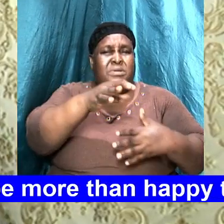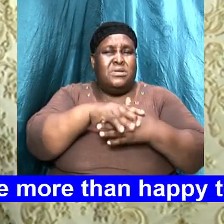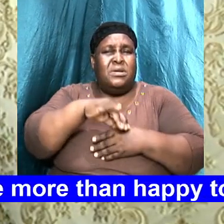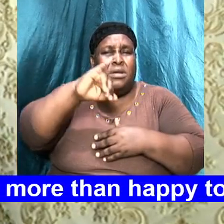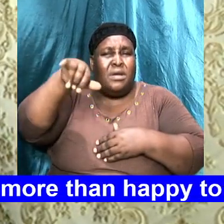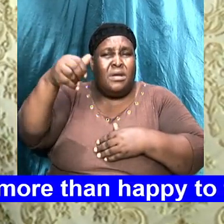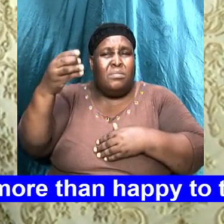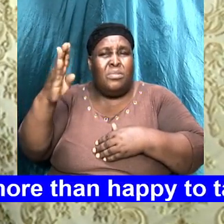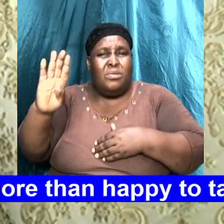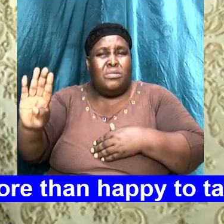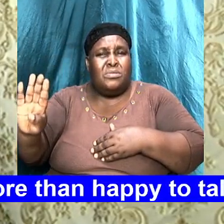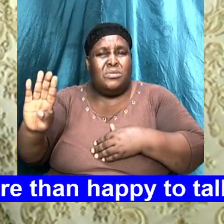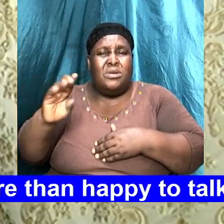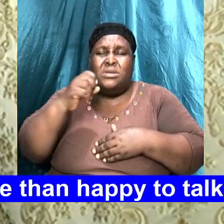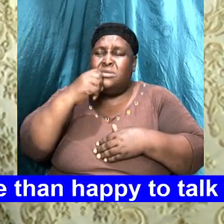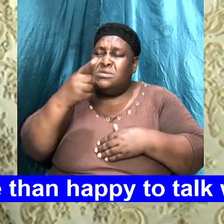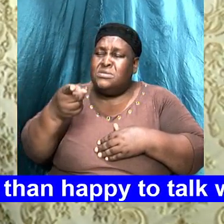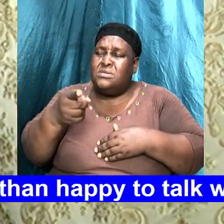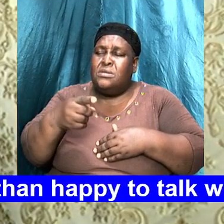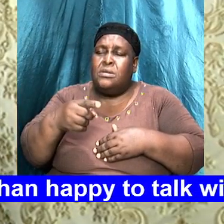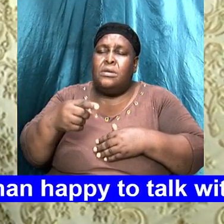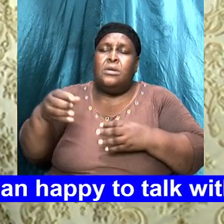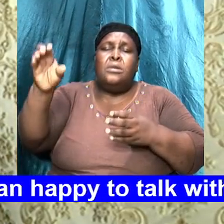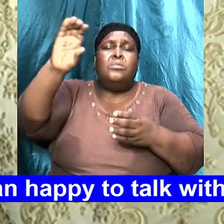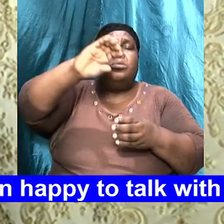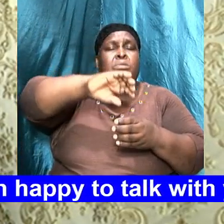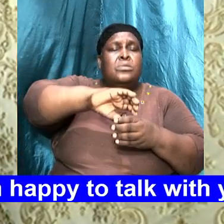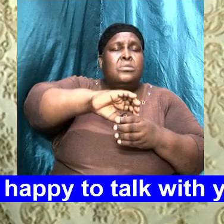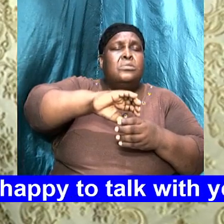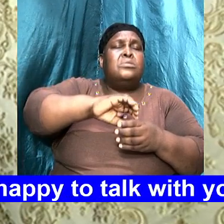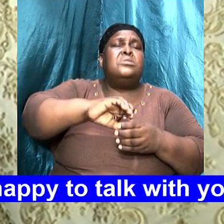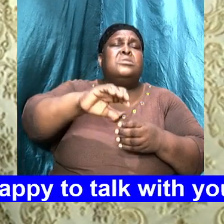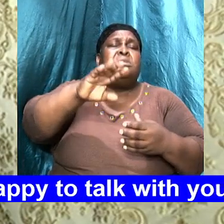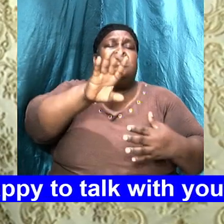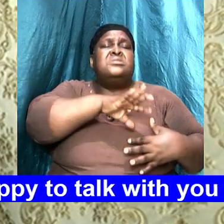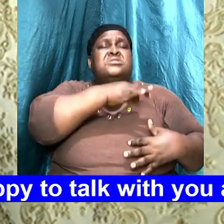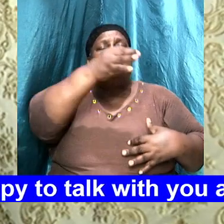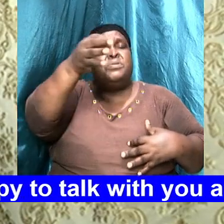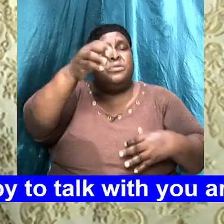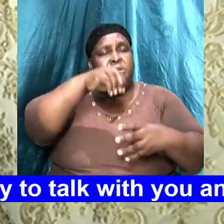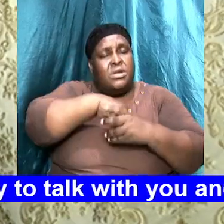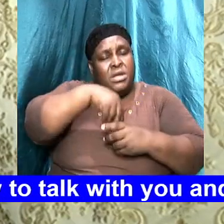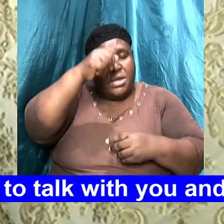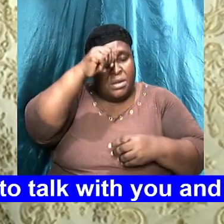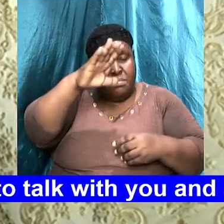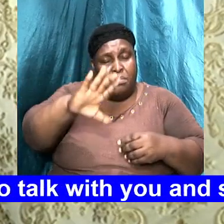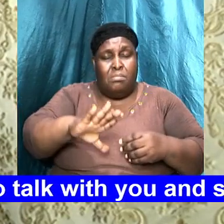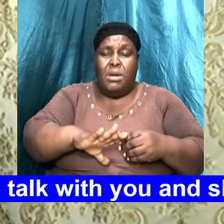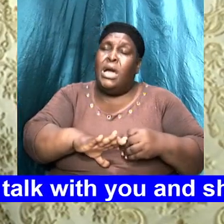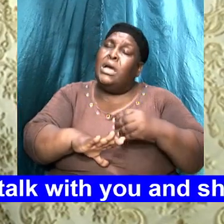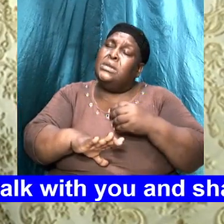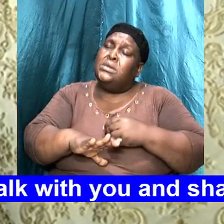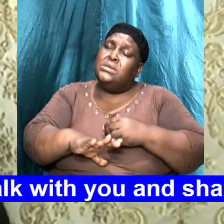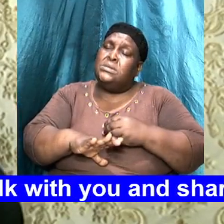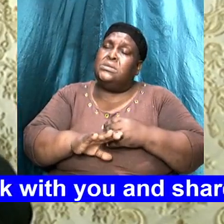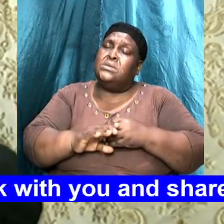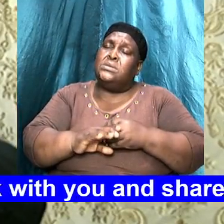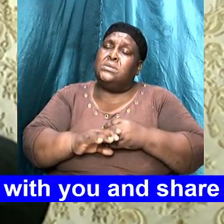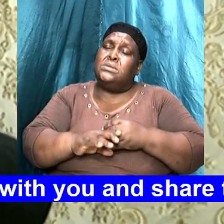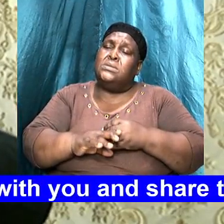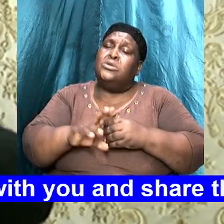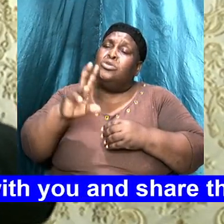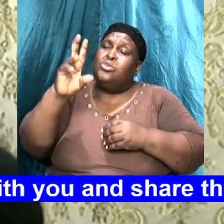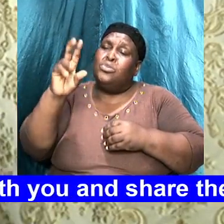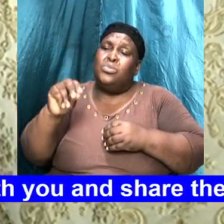he's going to pour the Spirit he's going to put the Spirit amen baptize you with the Holy Ghost and with fire there was